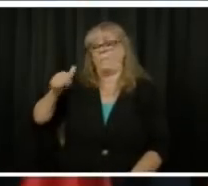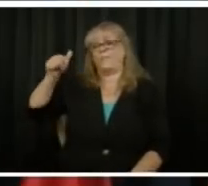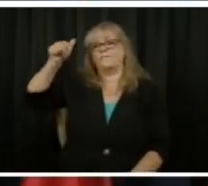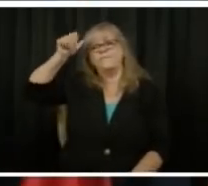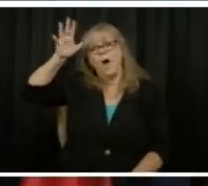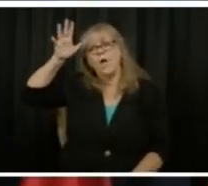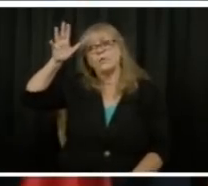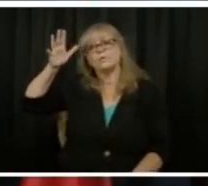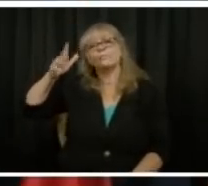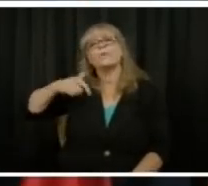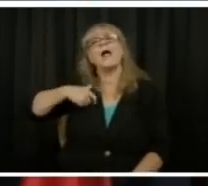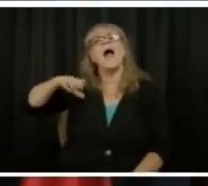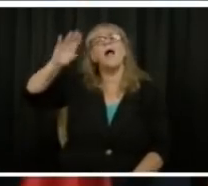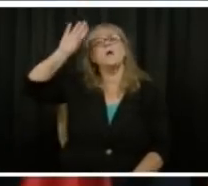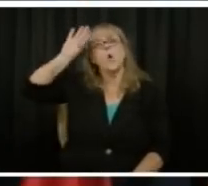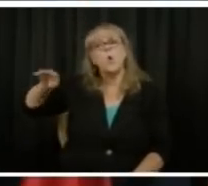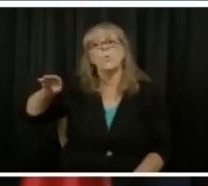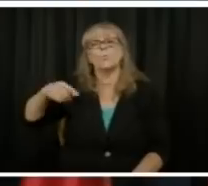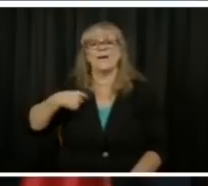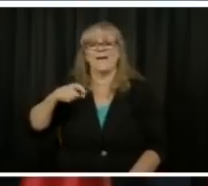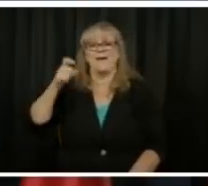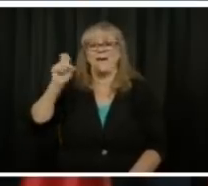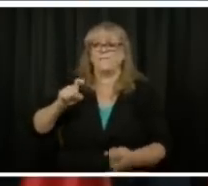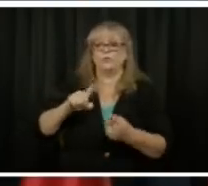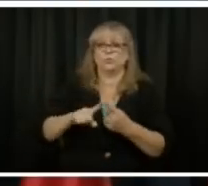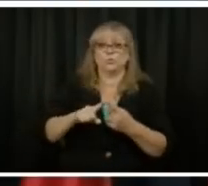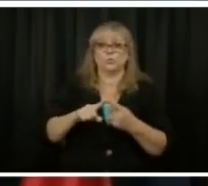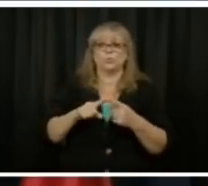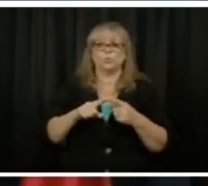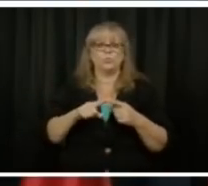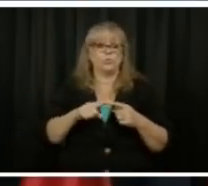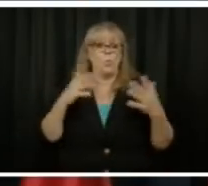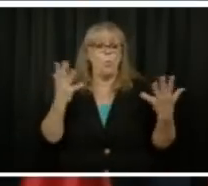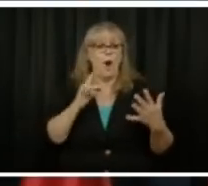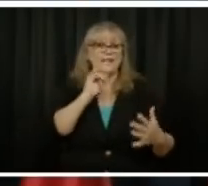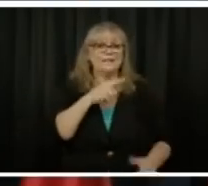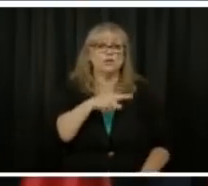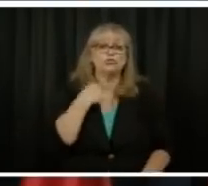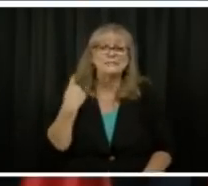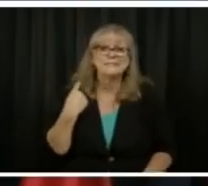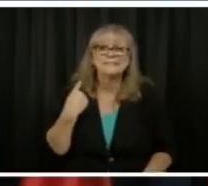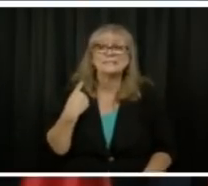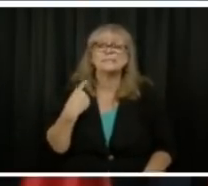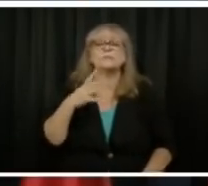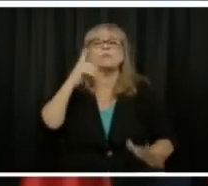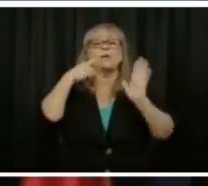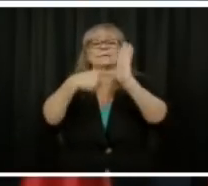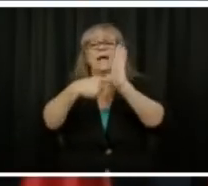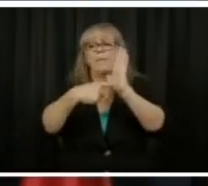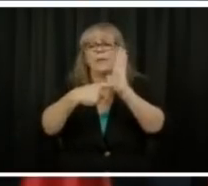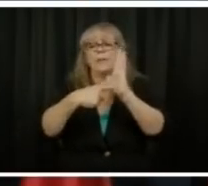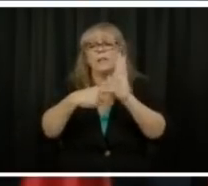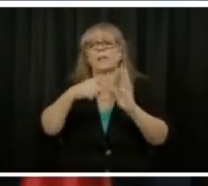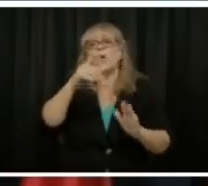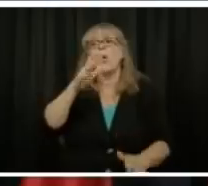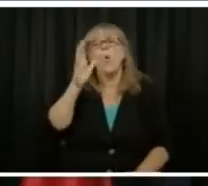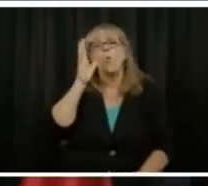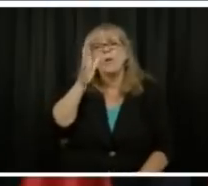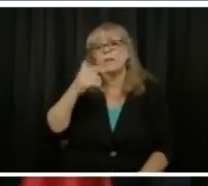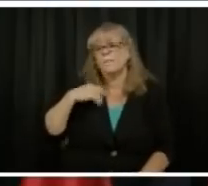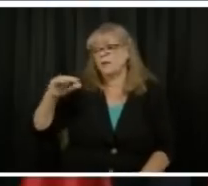child, putting them on a school bus with no seatbelts, allowing them to play sports despite the risk of injury, even sending them to summer camp despite